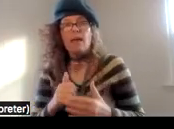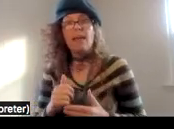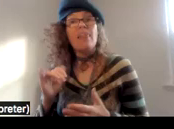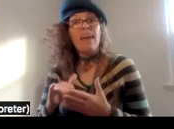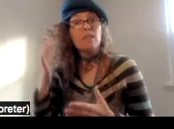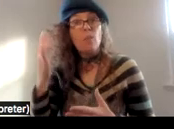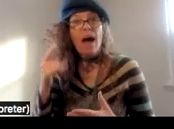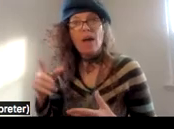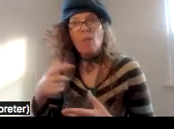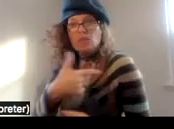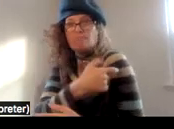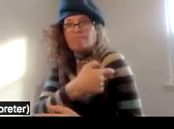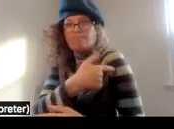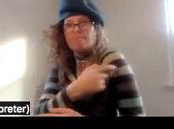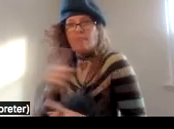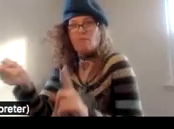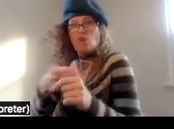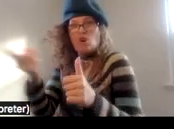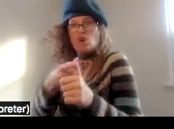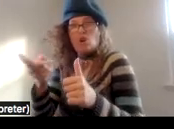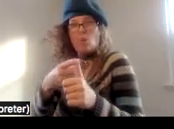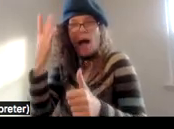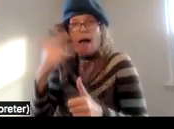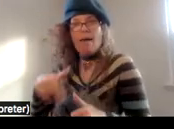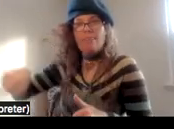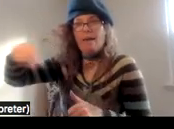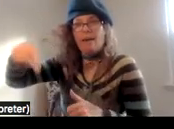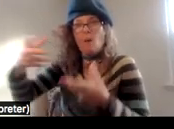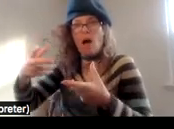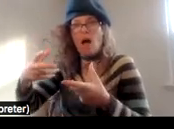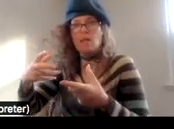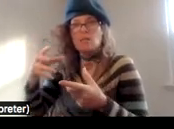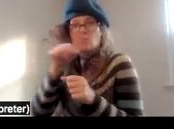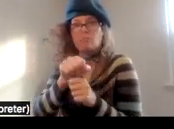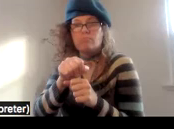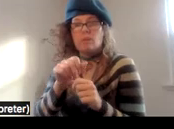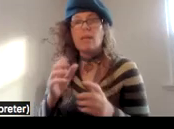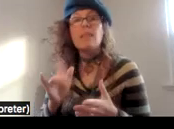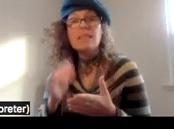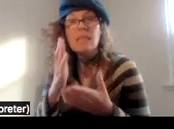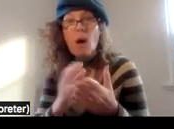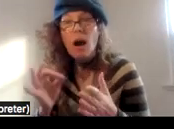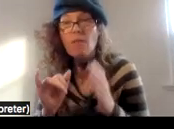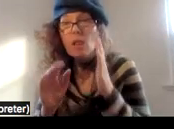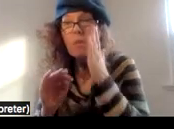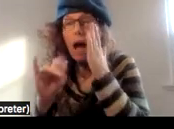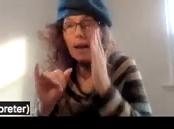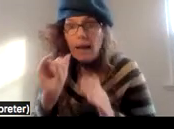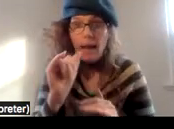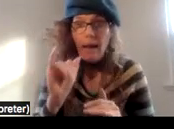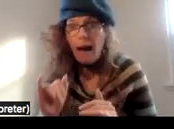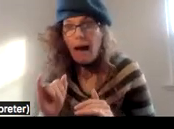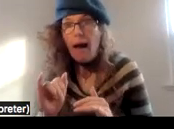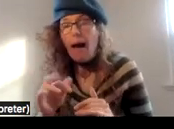first you know what i'm saying yeah because they want to harness okay this is our also part of the illuminati you know ai